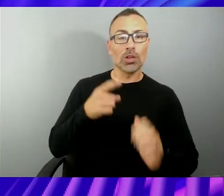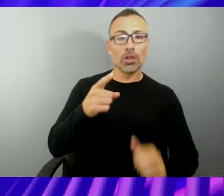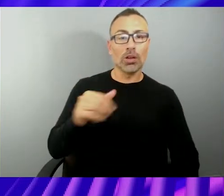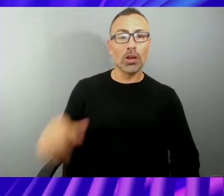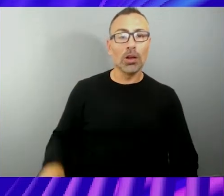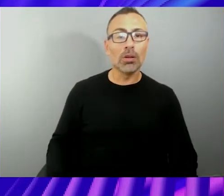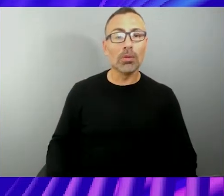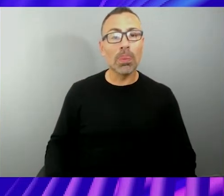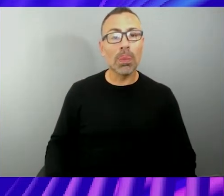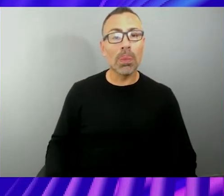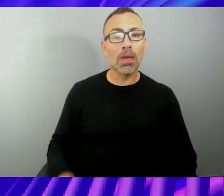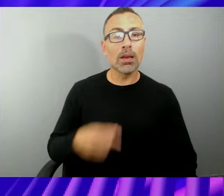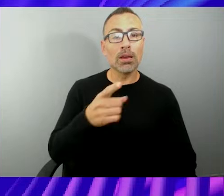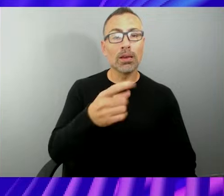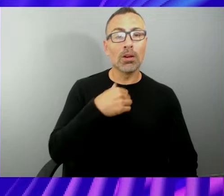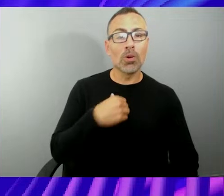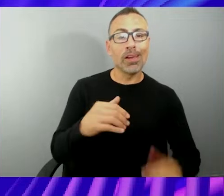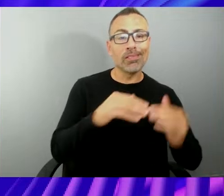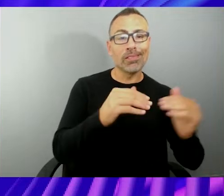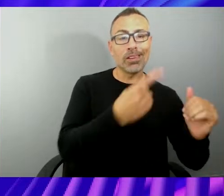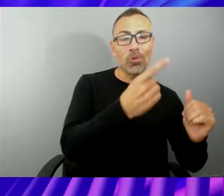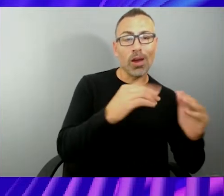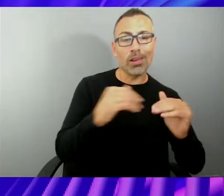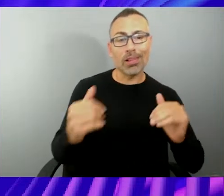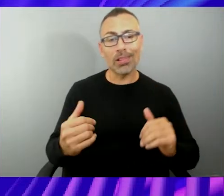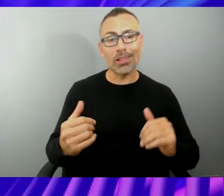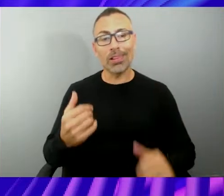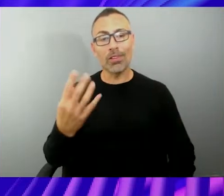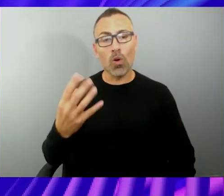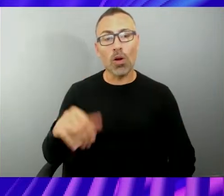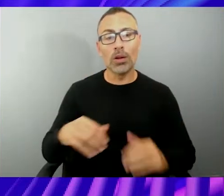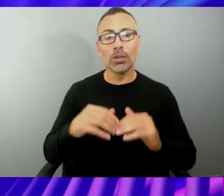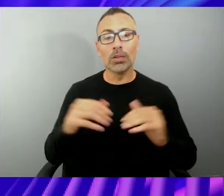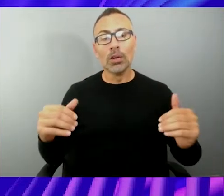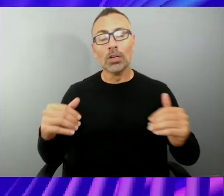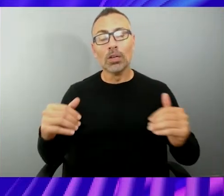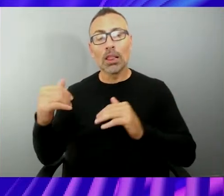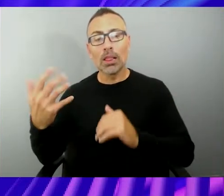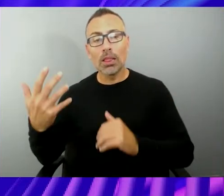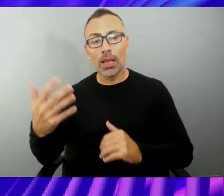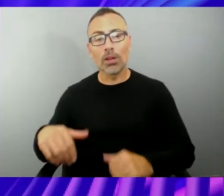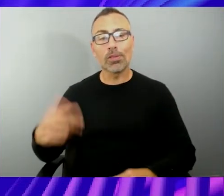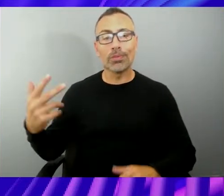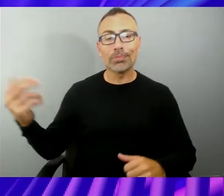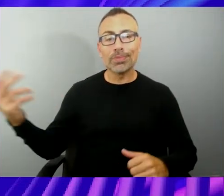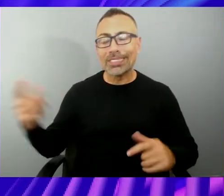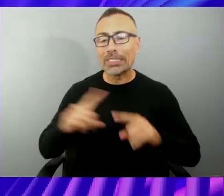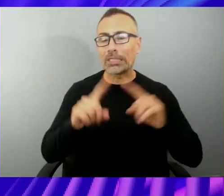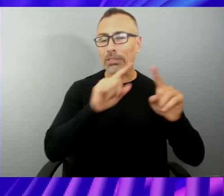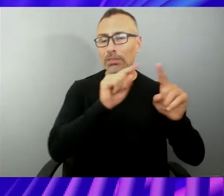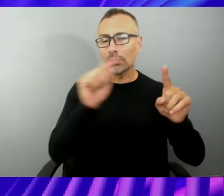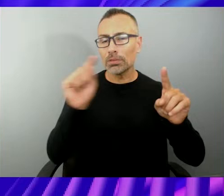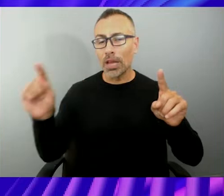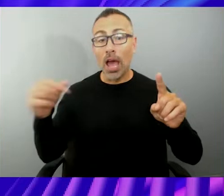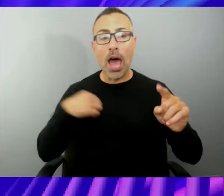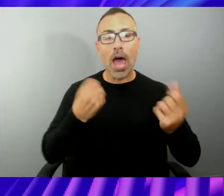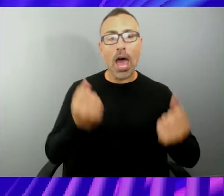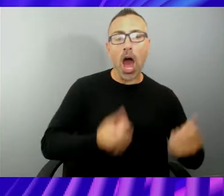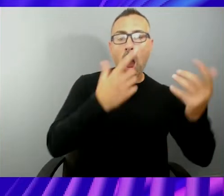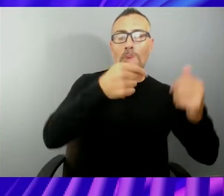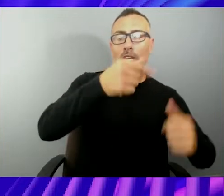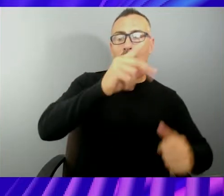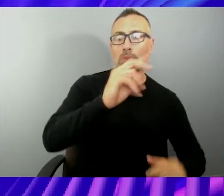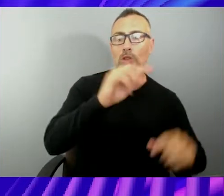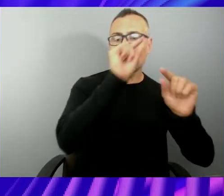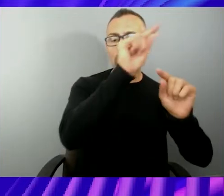and layer four might reside on GPU one, layer three might reside on GPU two, and so on. So how do we decide